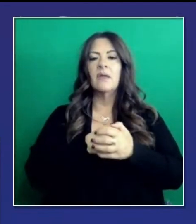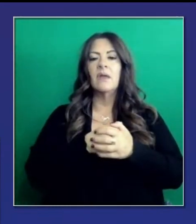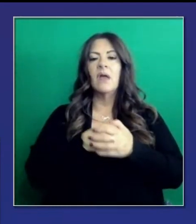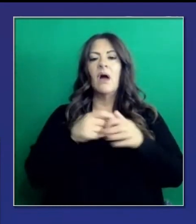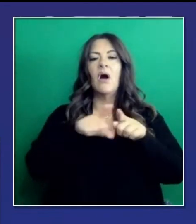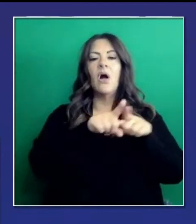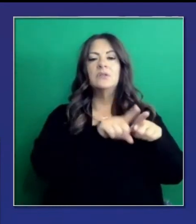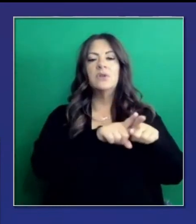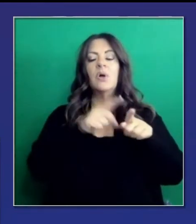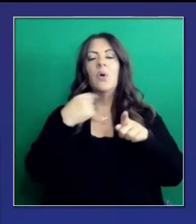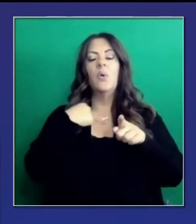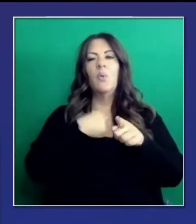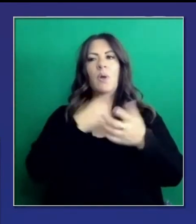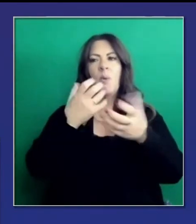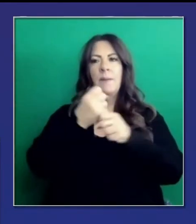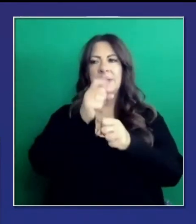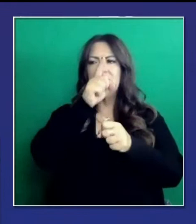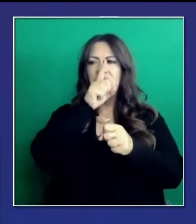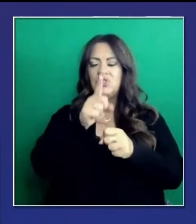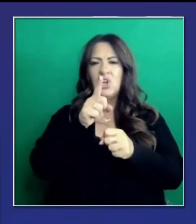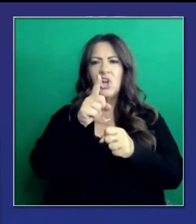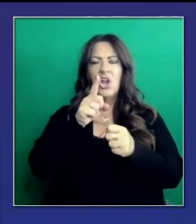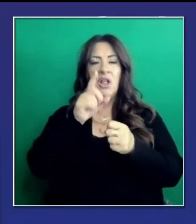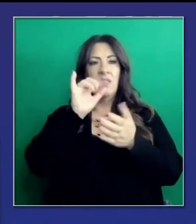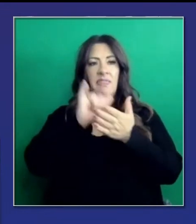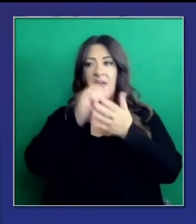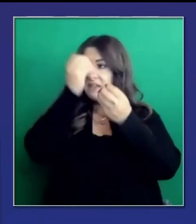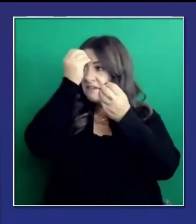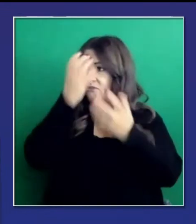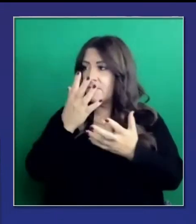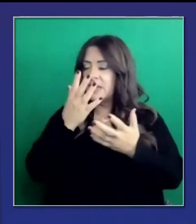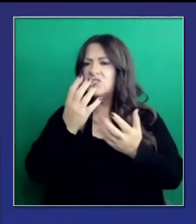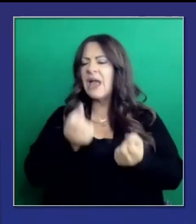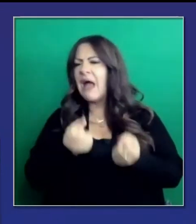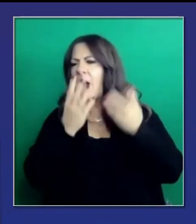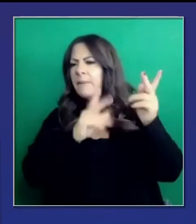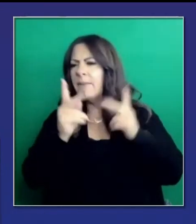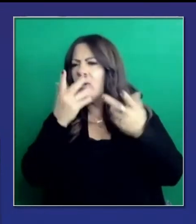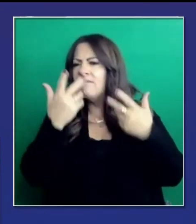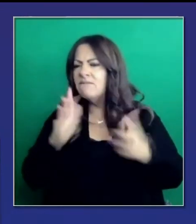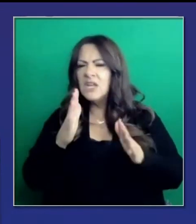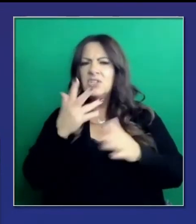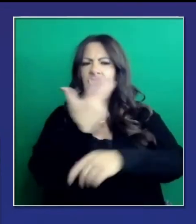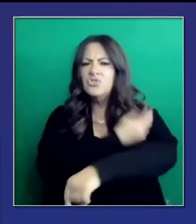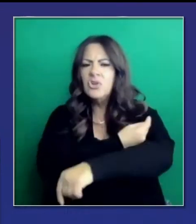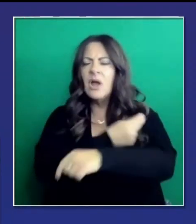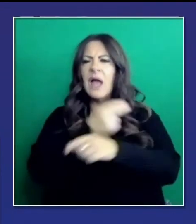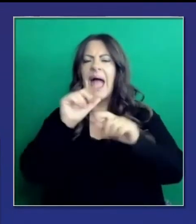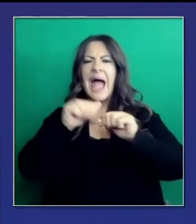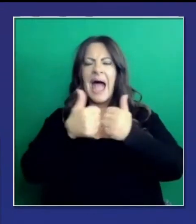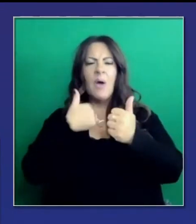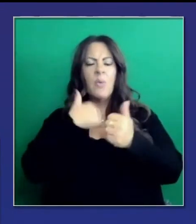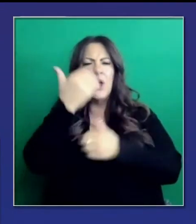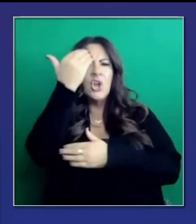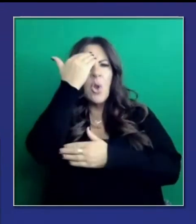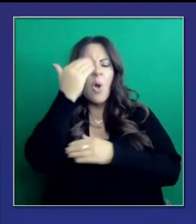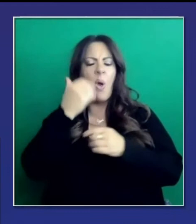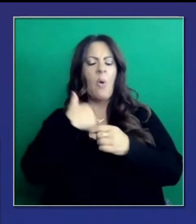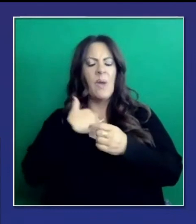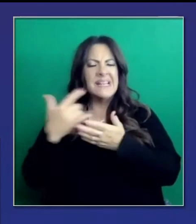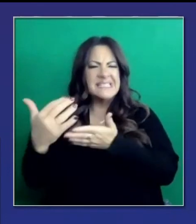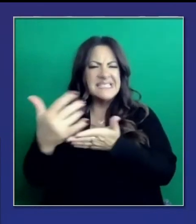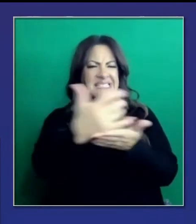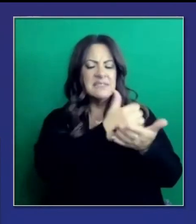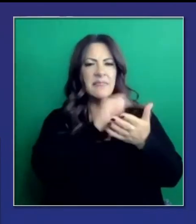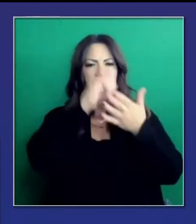our information and data. Data has become a big issue. That has become a big challenge for us. The data lag